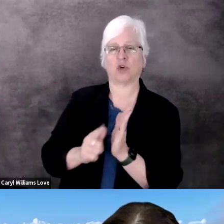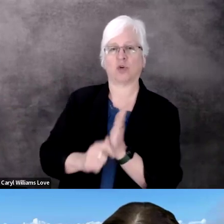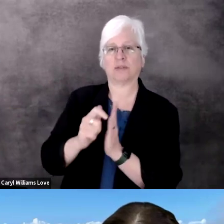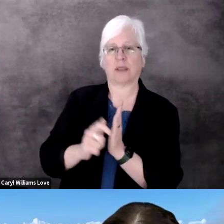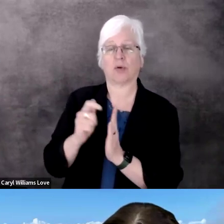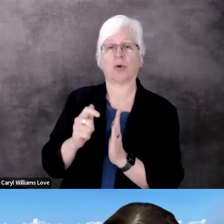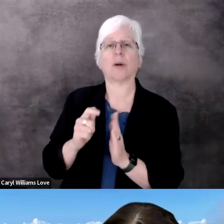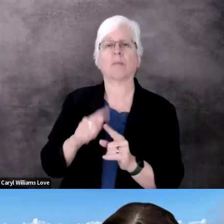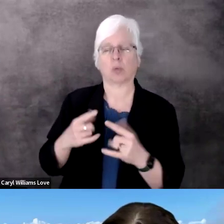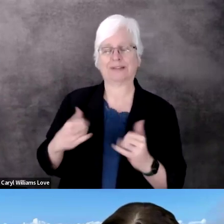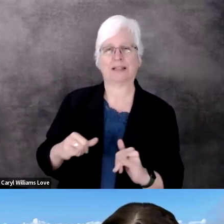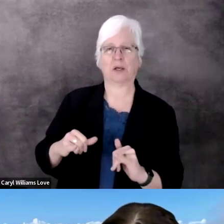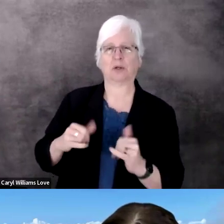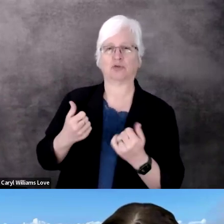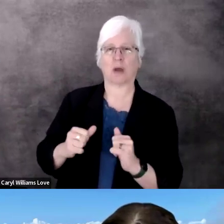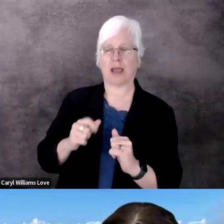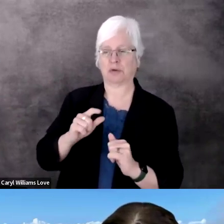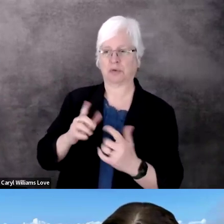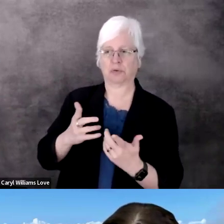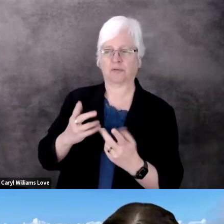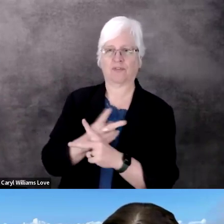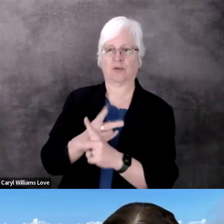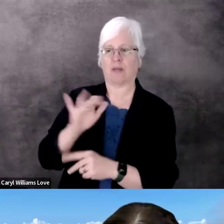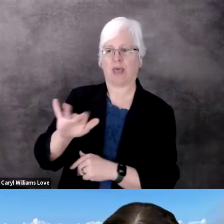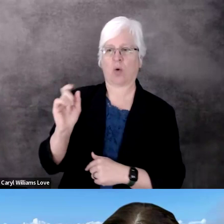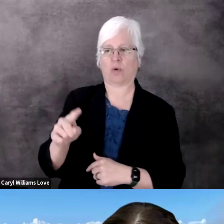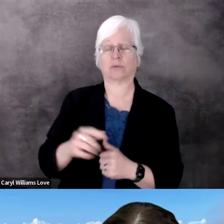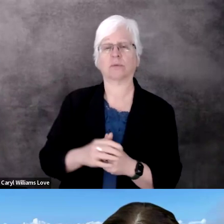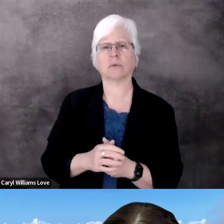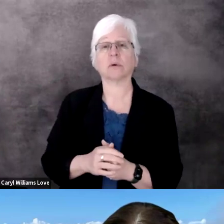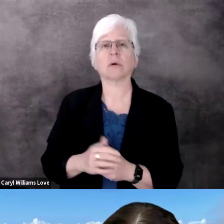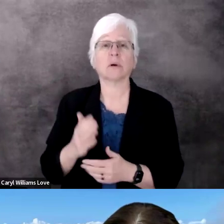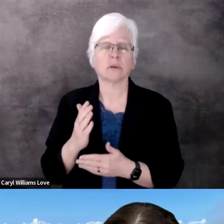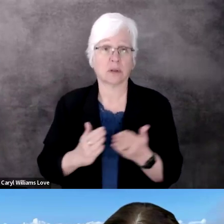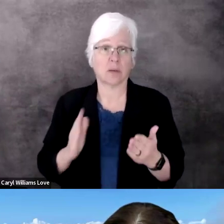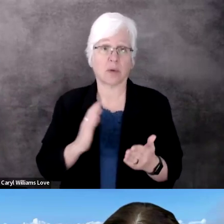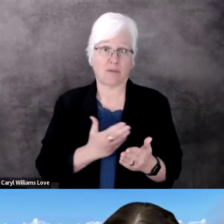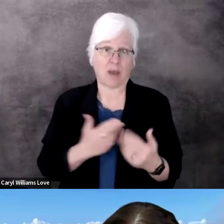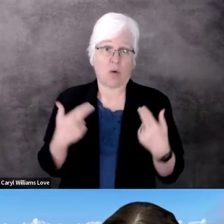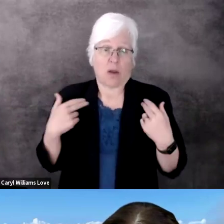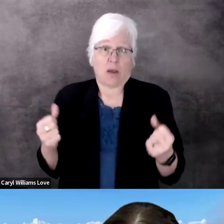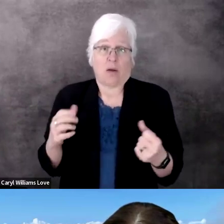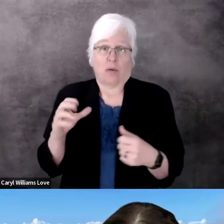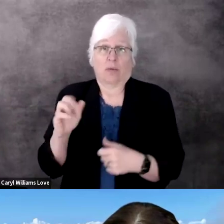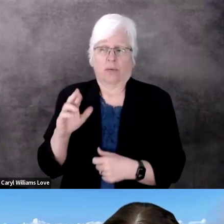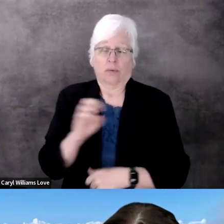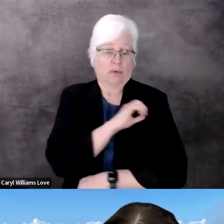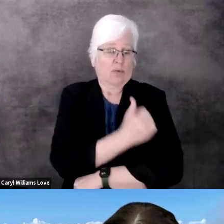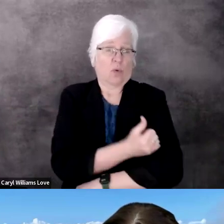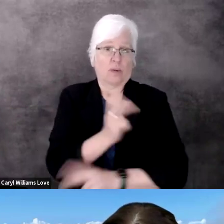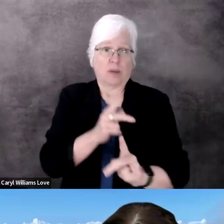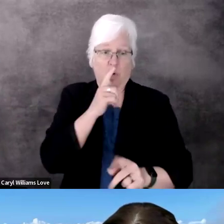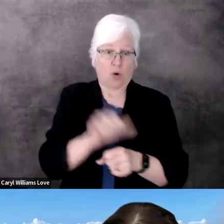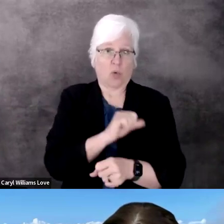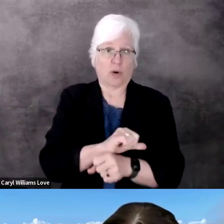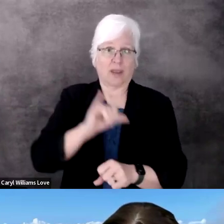we're still looking into that question. And I have reached out to some of our healthcare authority folks that are working on the tech